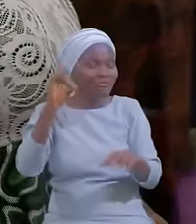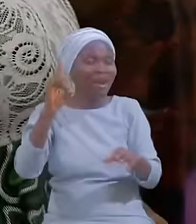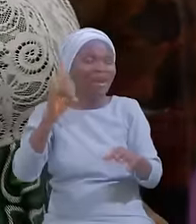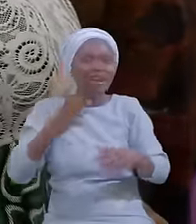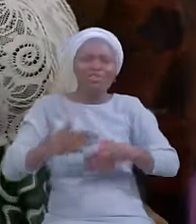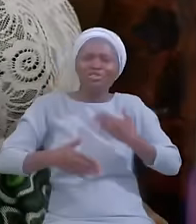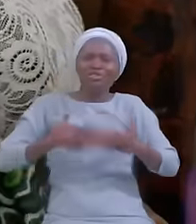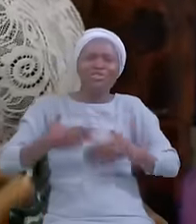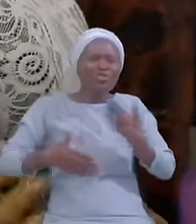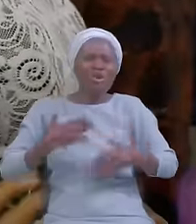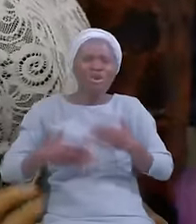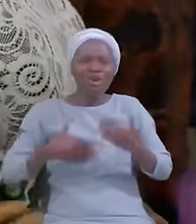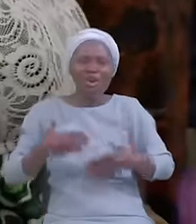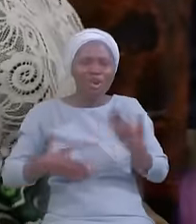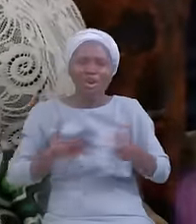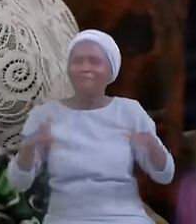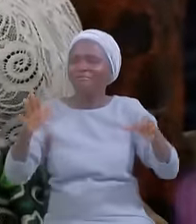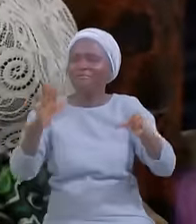heart.